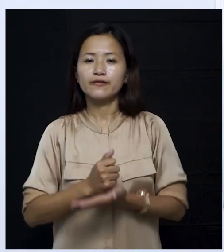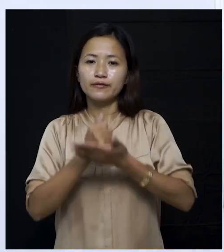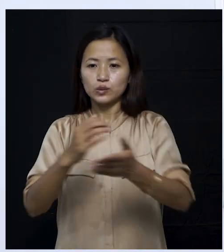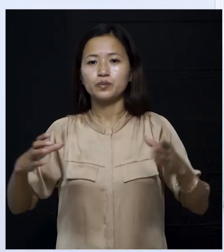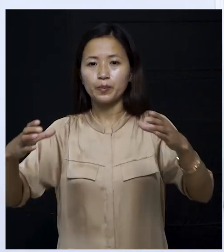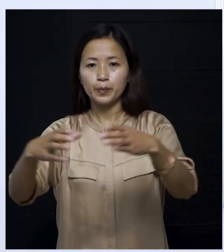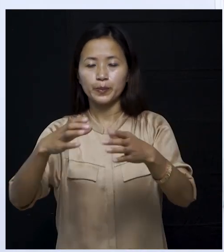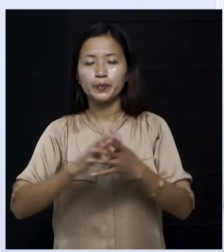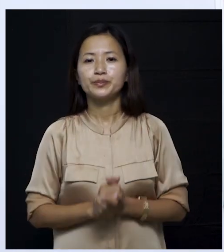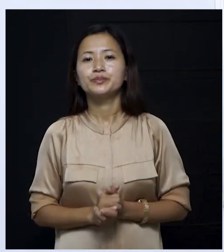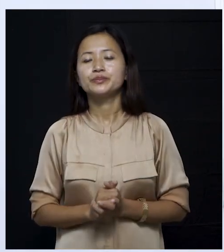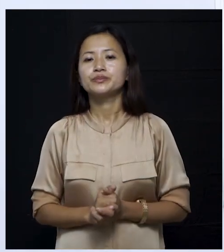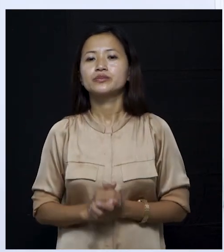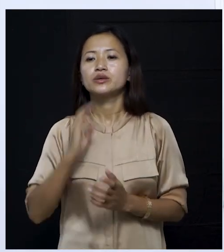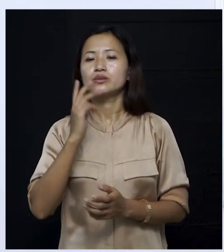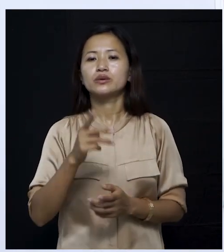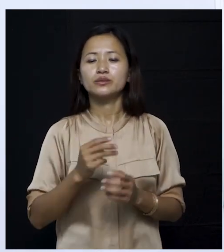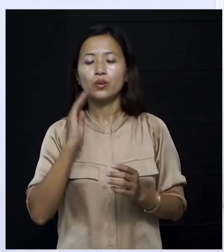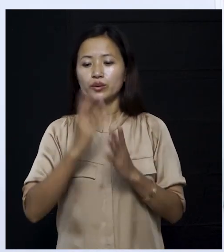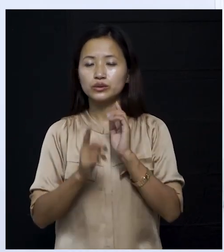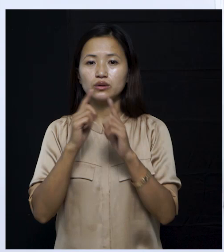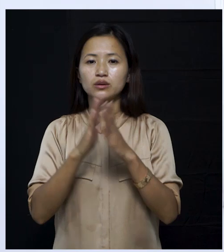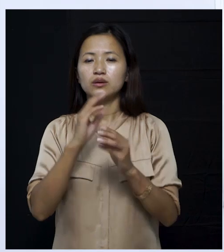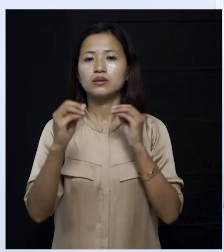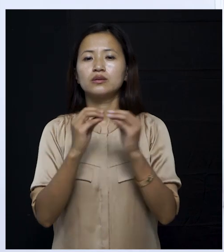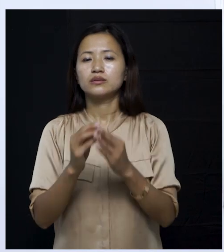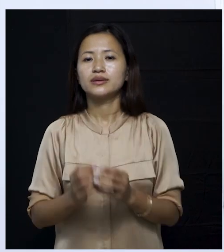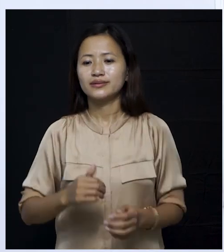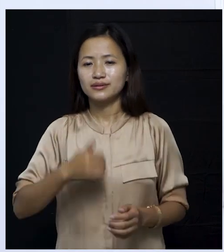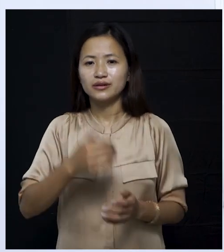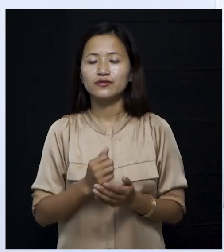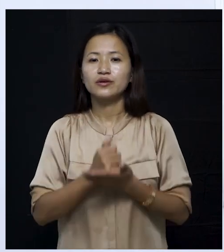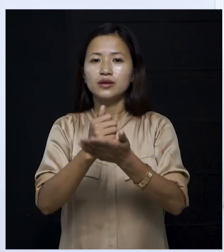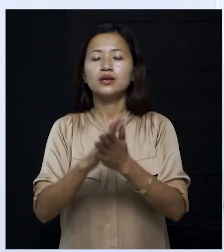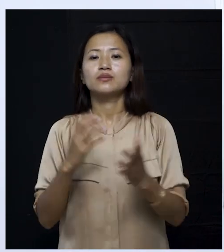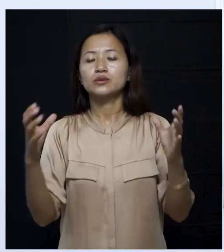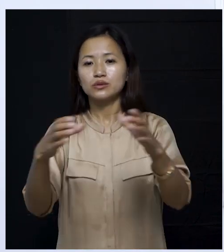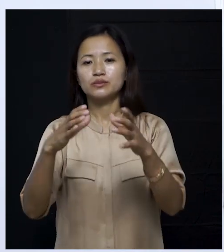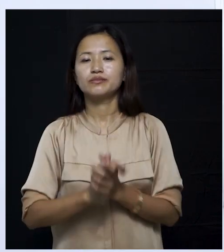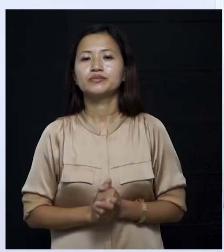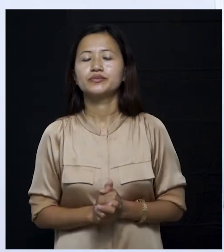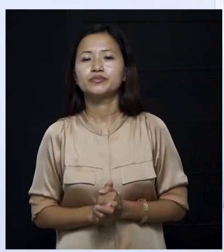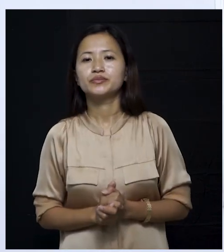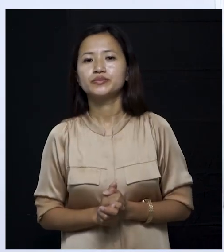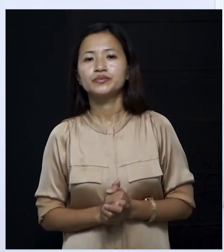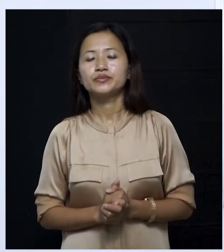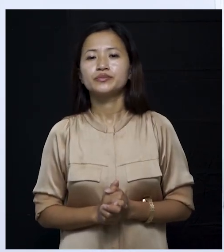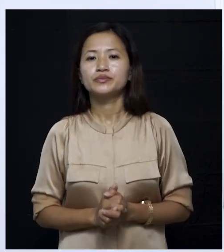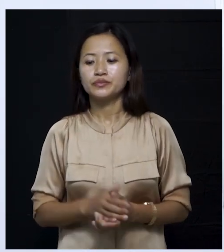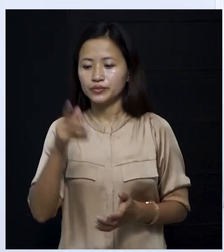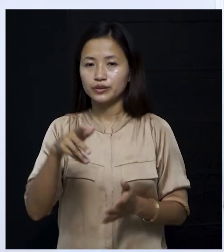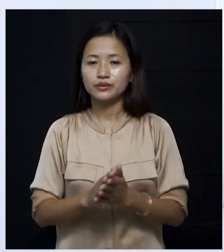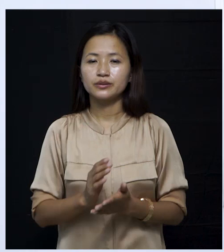group. Okay, now when you talk about this self-help group, okay, this self-help group, it